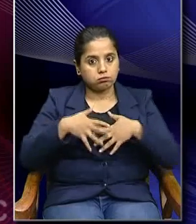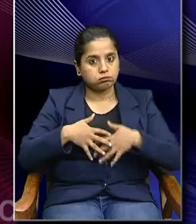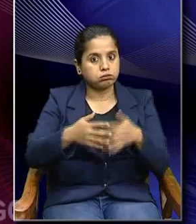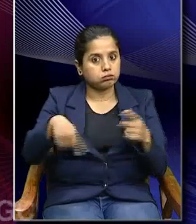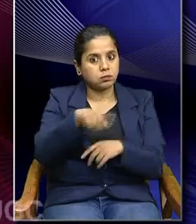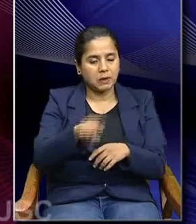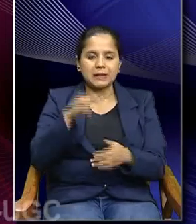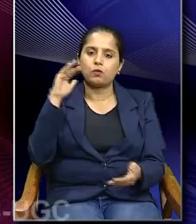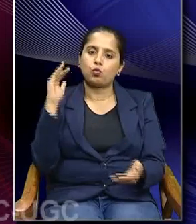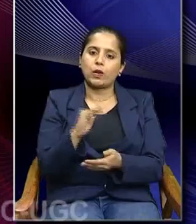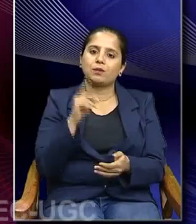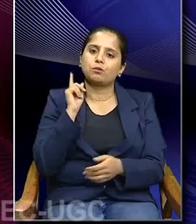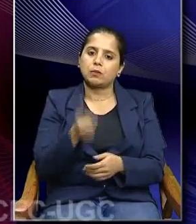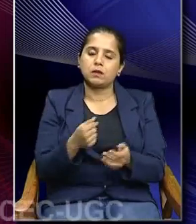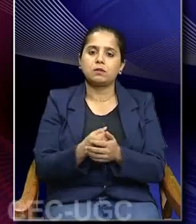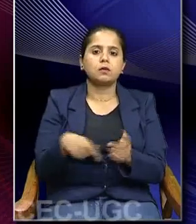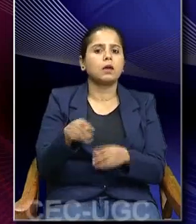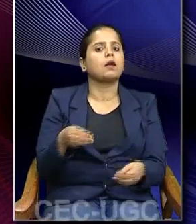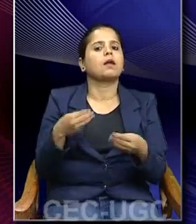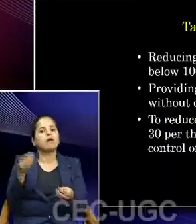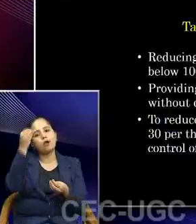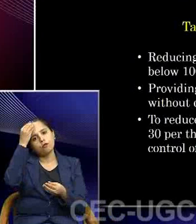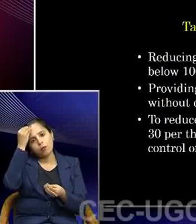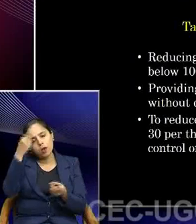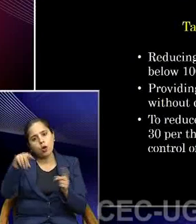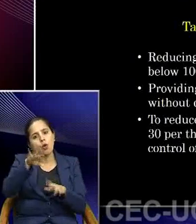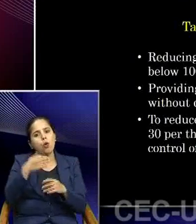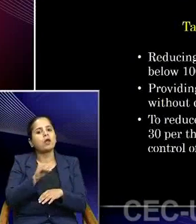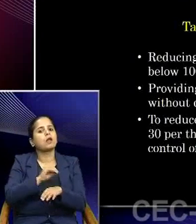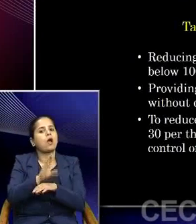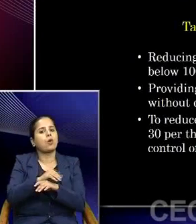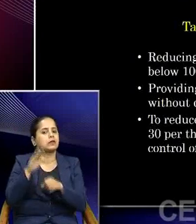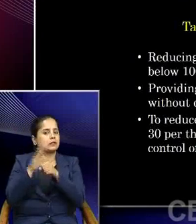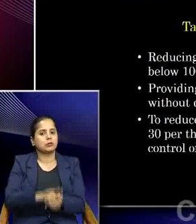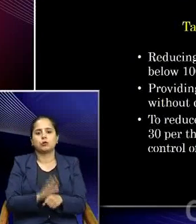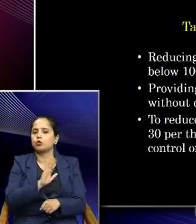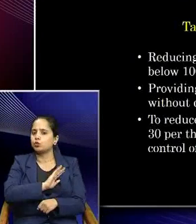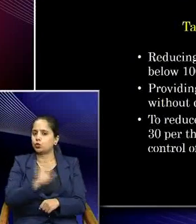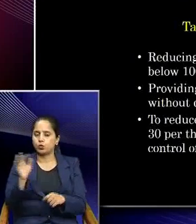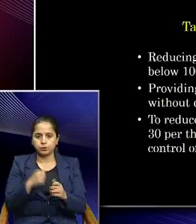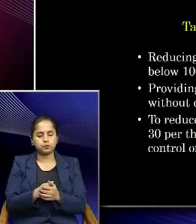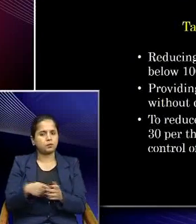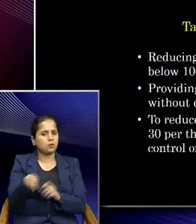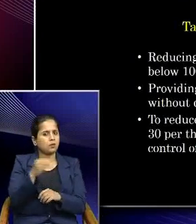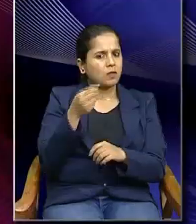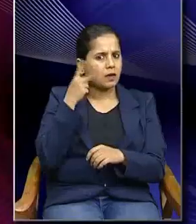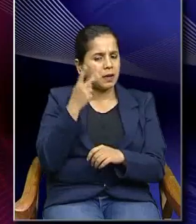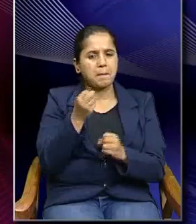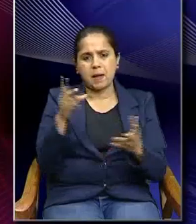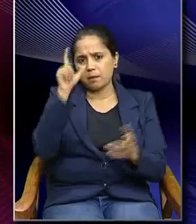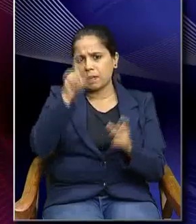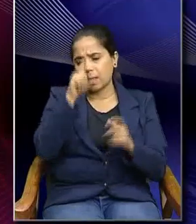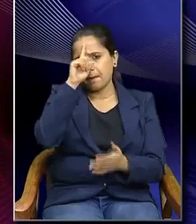to be reduced. Providing information and counseling without discrimination. Now there is a kind of lot of